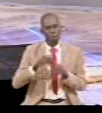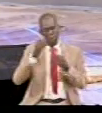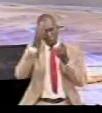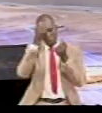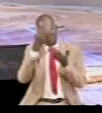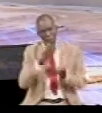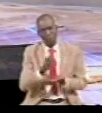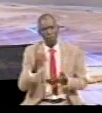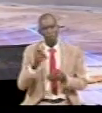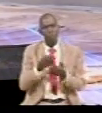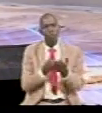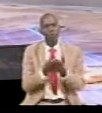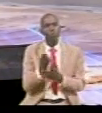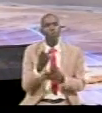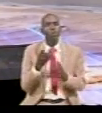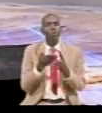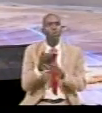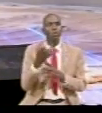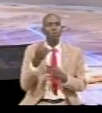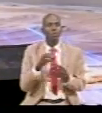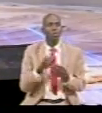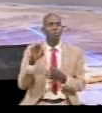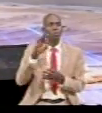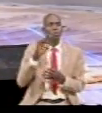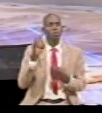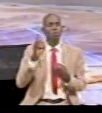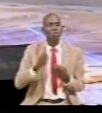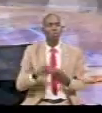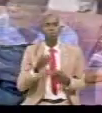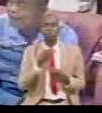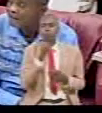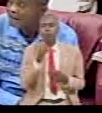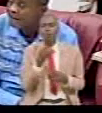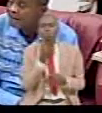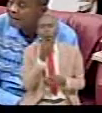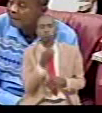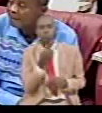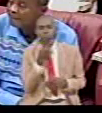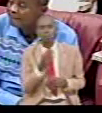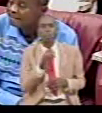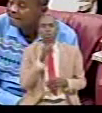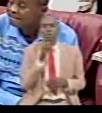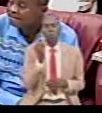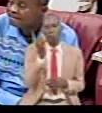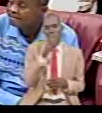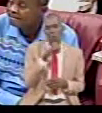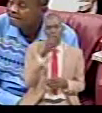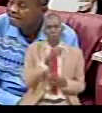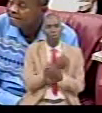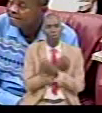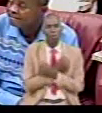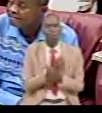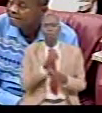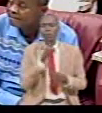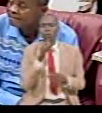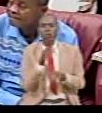the Spirit unto unpretending love, unfeigned love, unhypocritical love, a